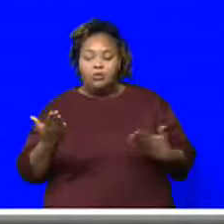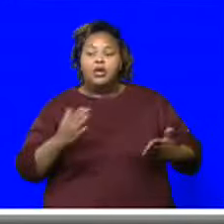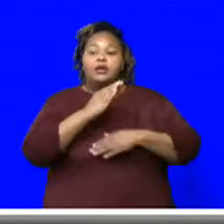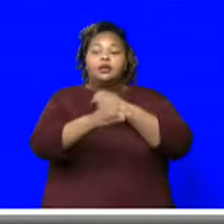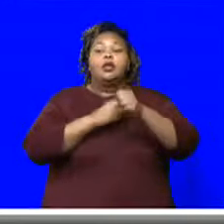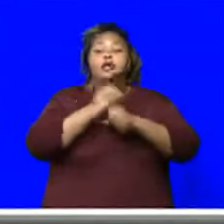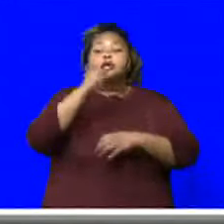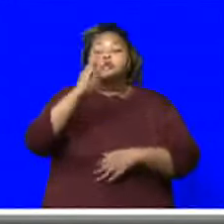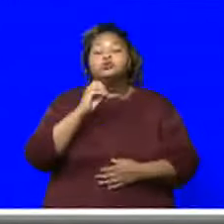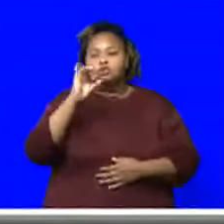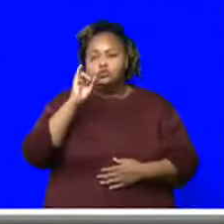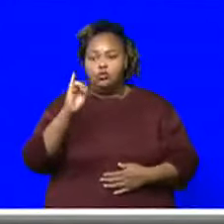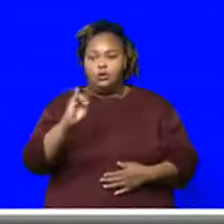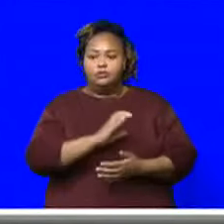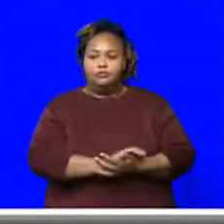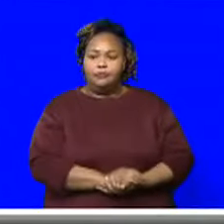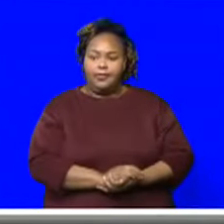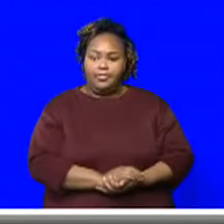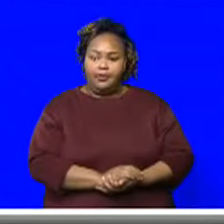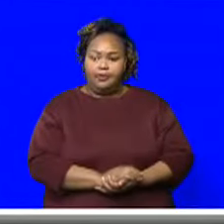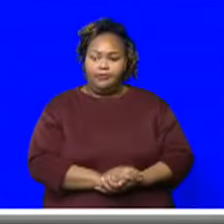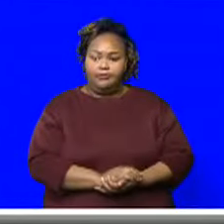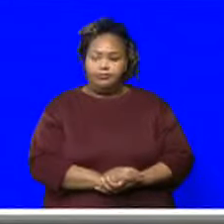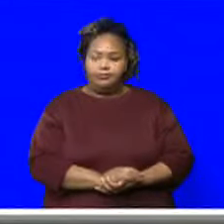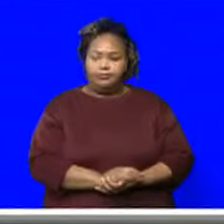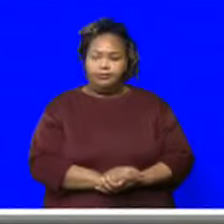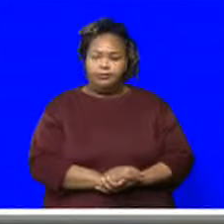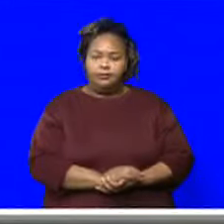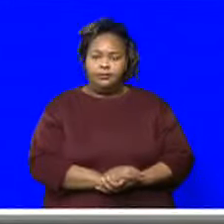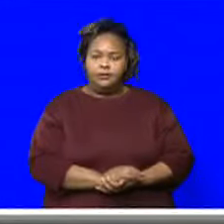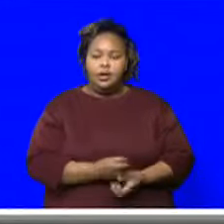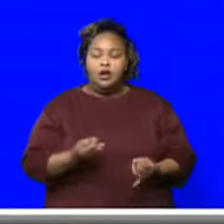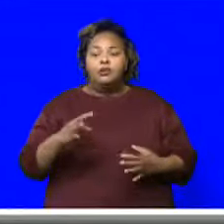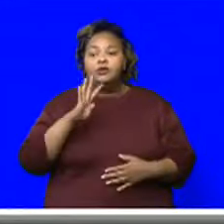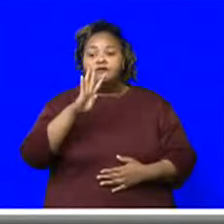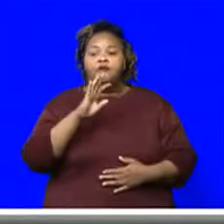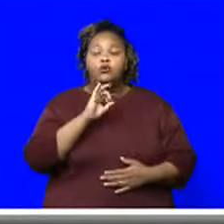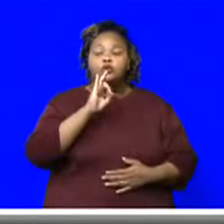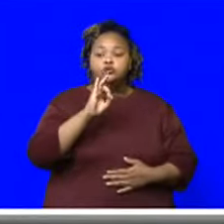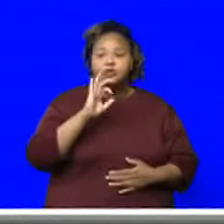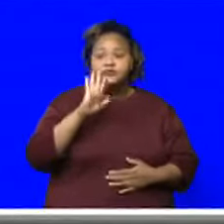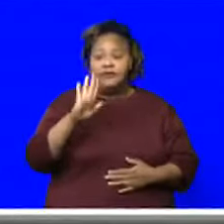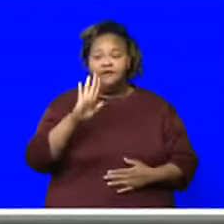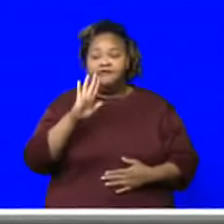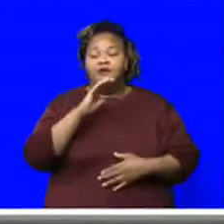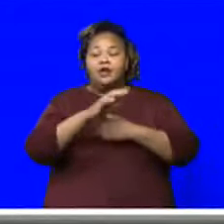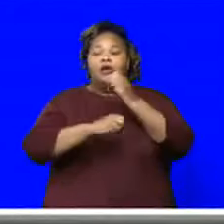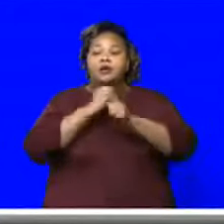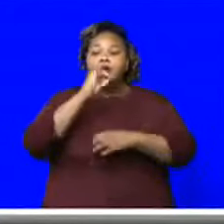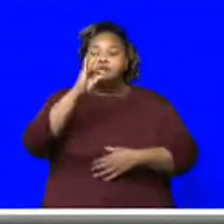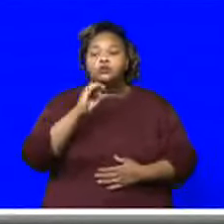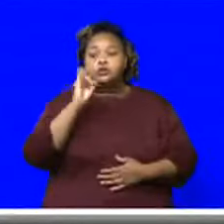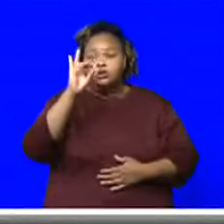absentees showed a remarkable increase from 425 in 2020 to